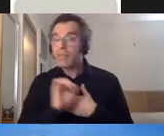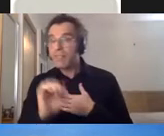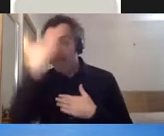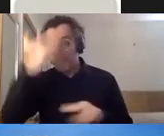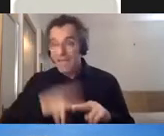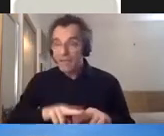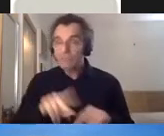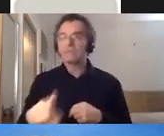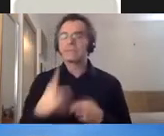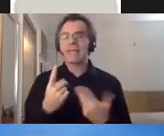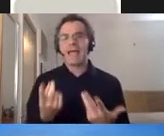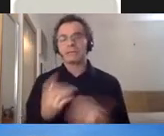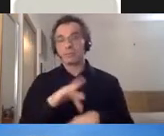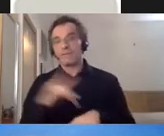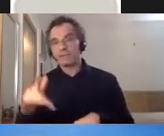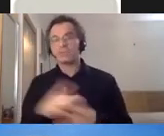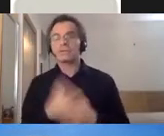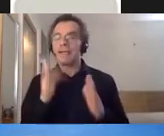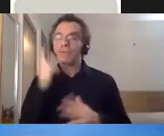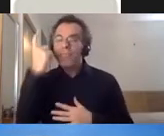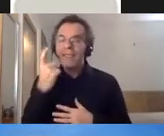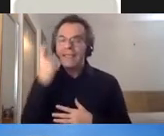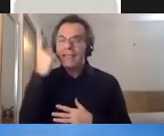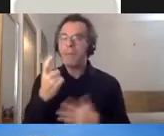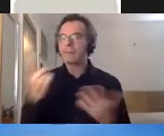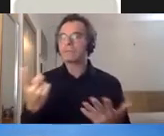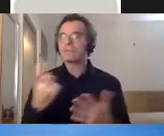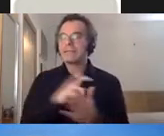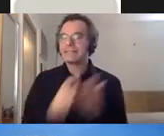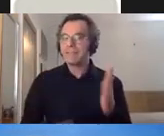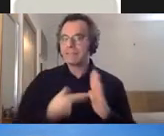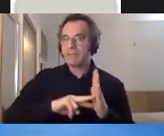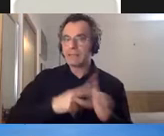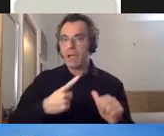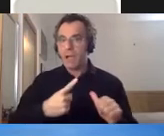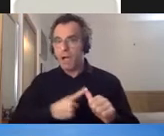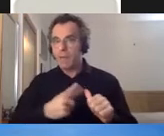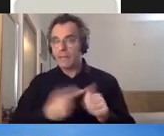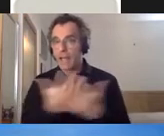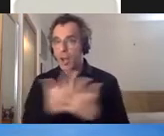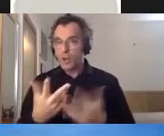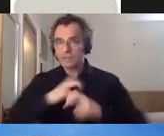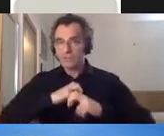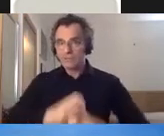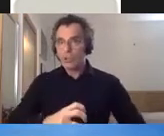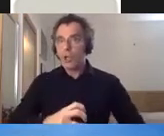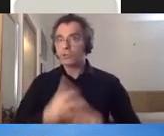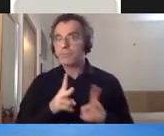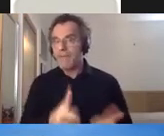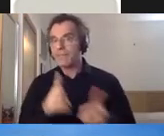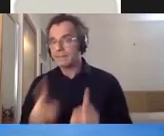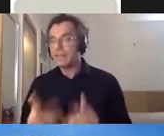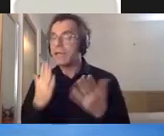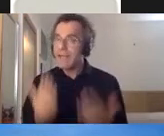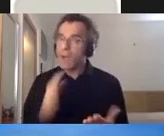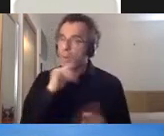think about accessibility plans, Armineh used a range of research methods and will now go over some of the findings from the research